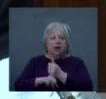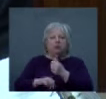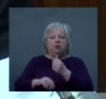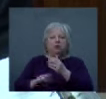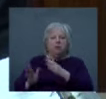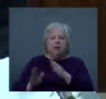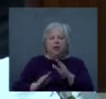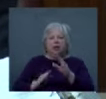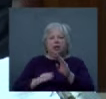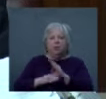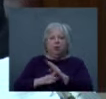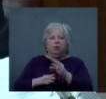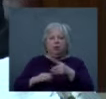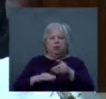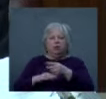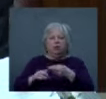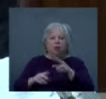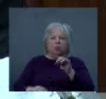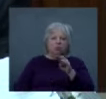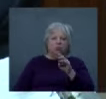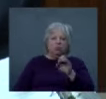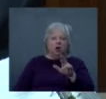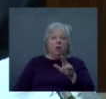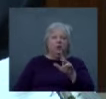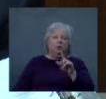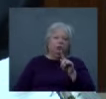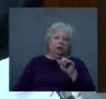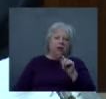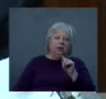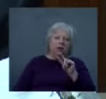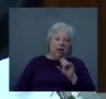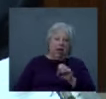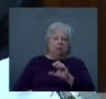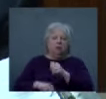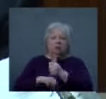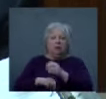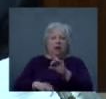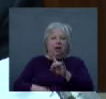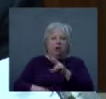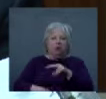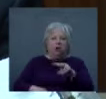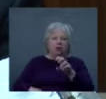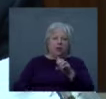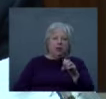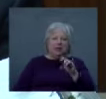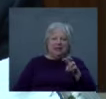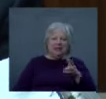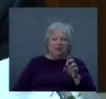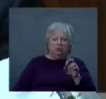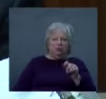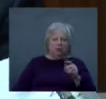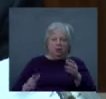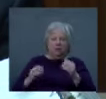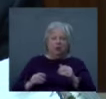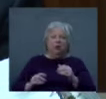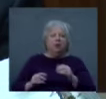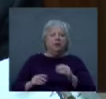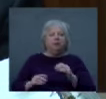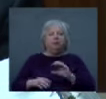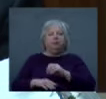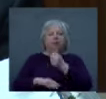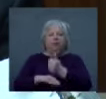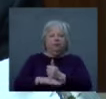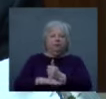establish a plan commercial district titled Rebel Kettle, revised short form PCD, located at 822 East 6th Street. An ordinance to approve a plan